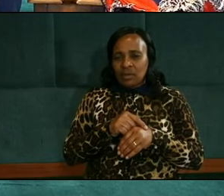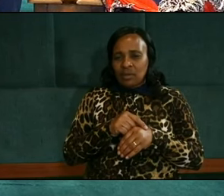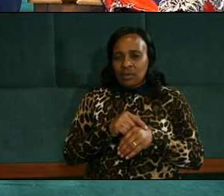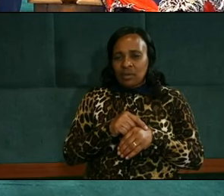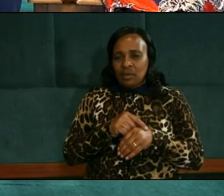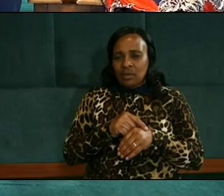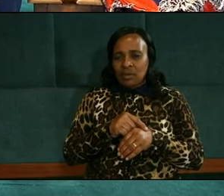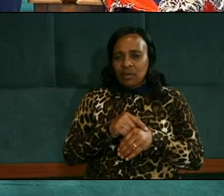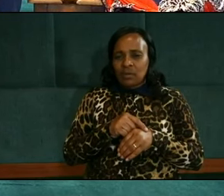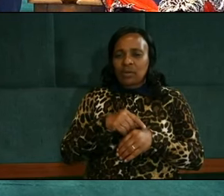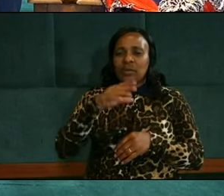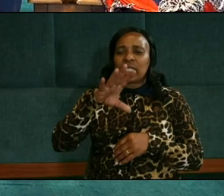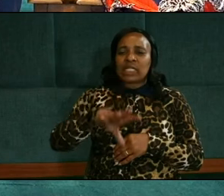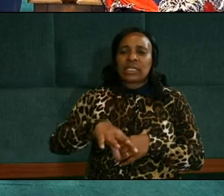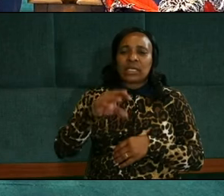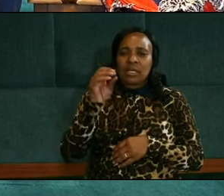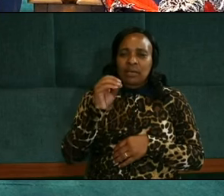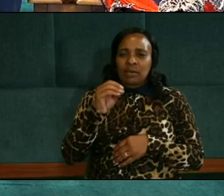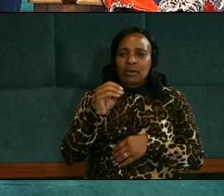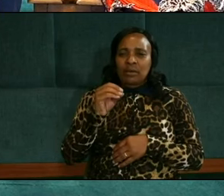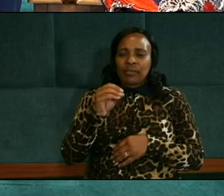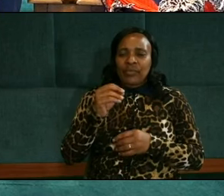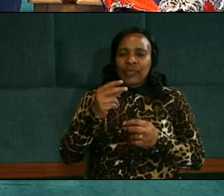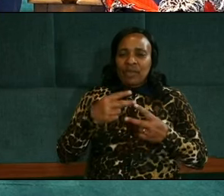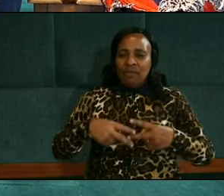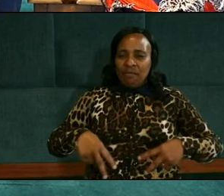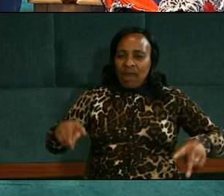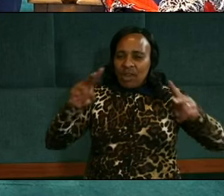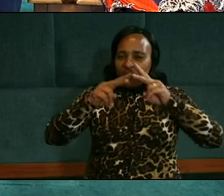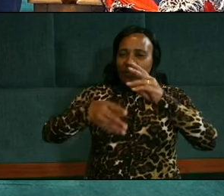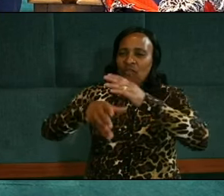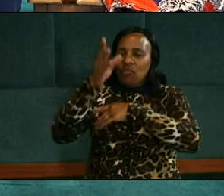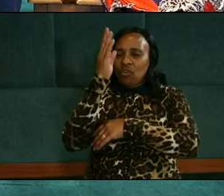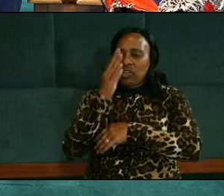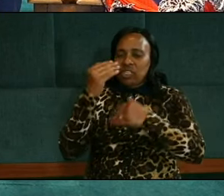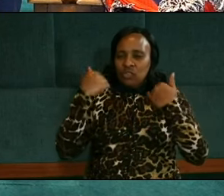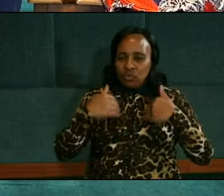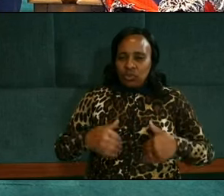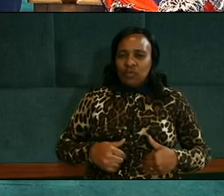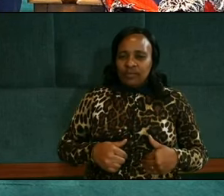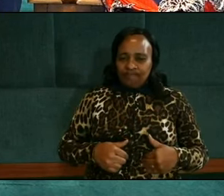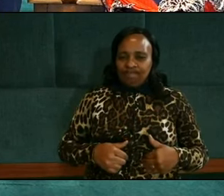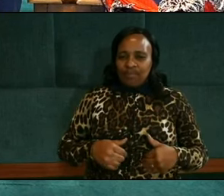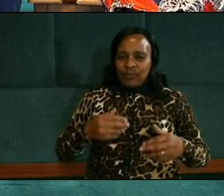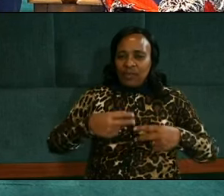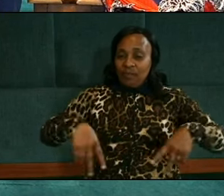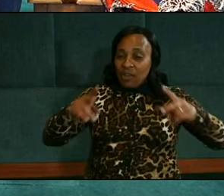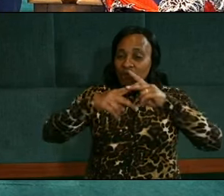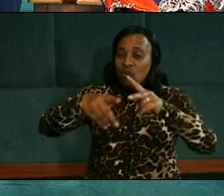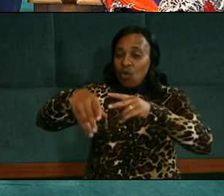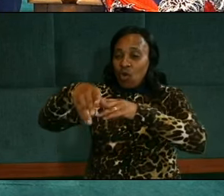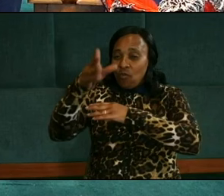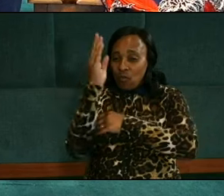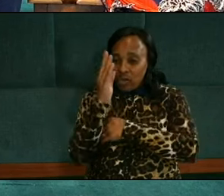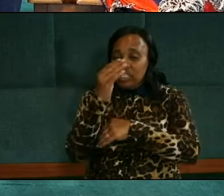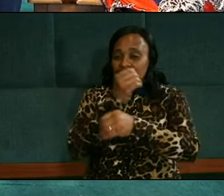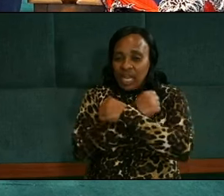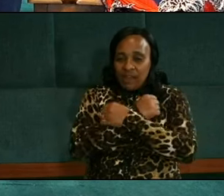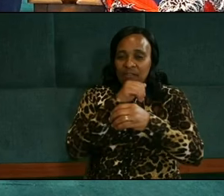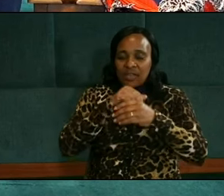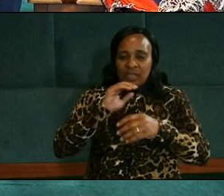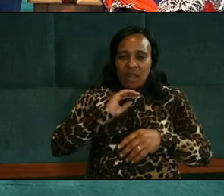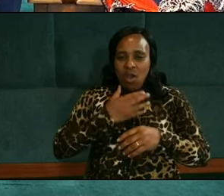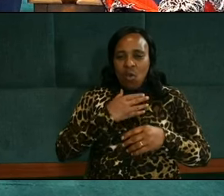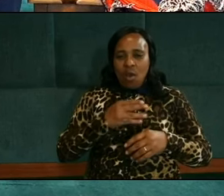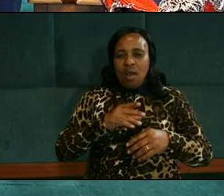we take the value of God's humanity or the value of God's love in our lives that we